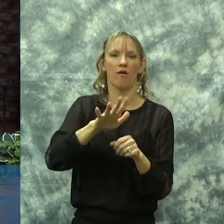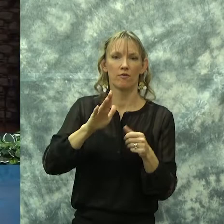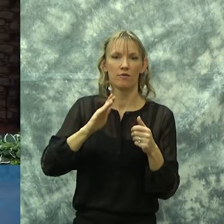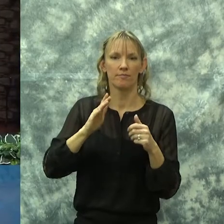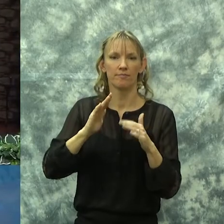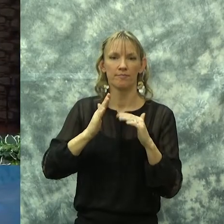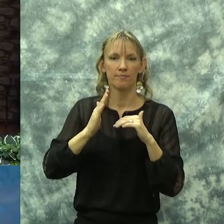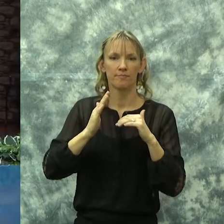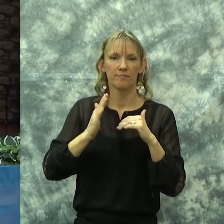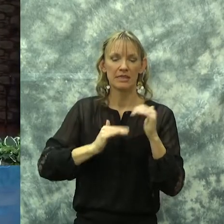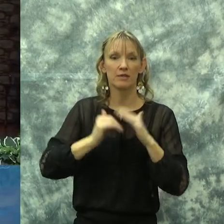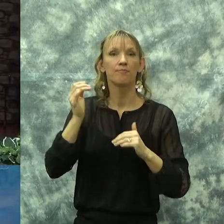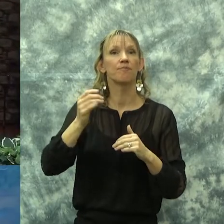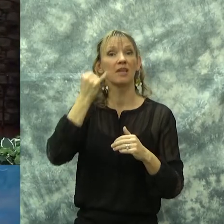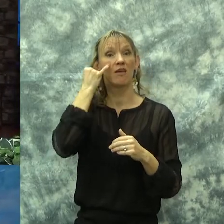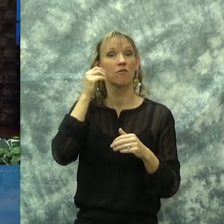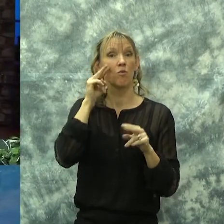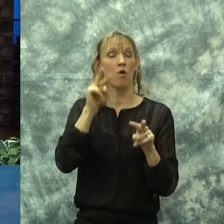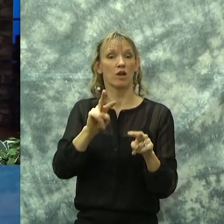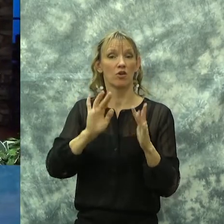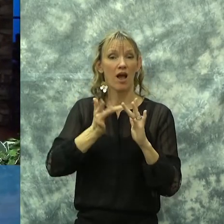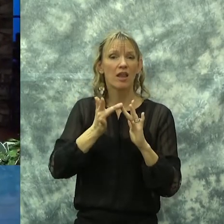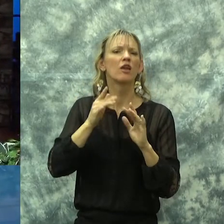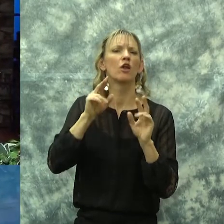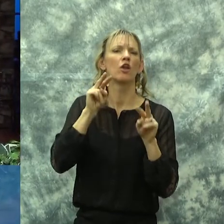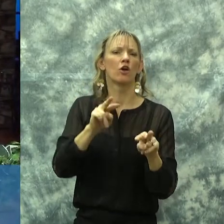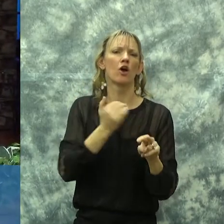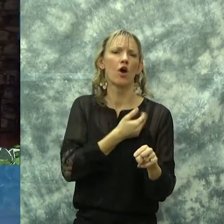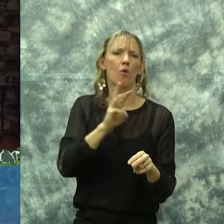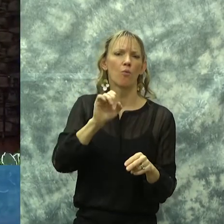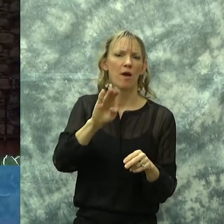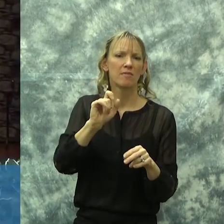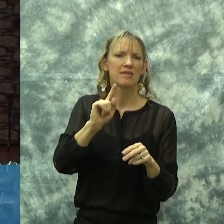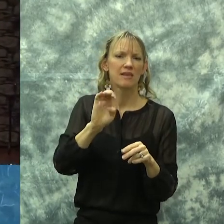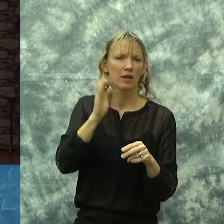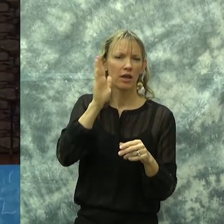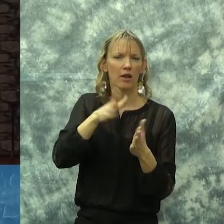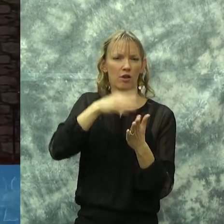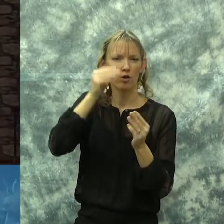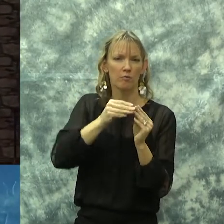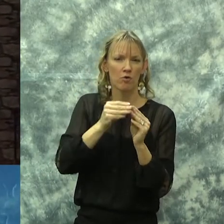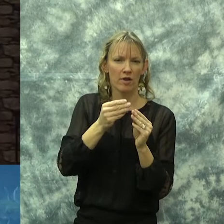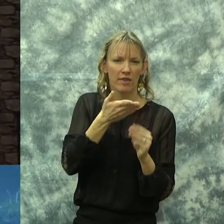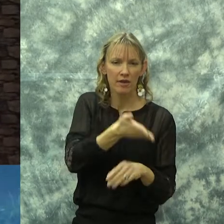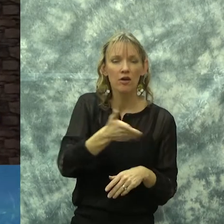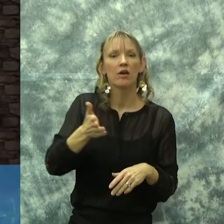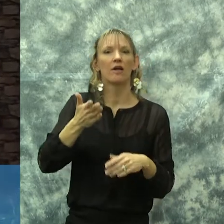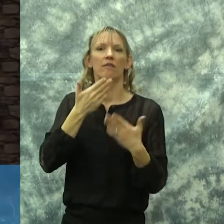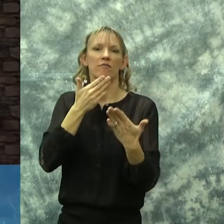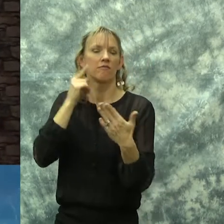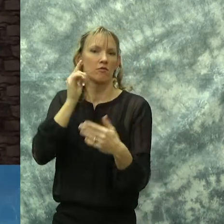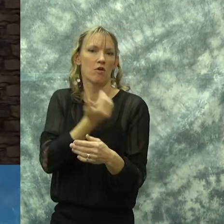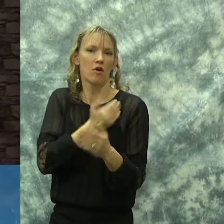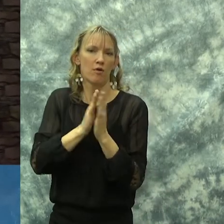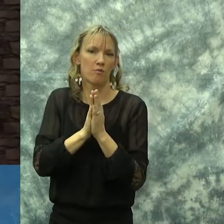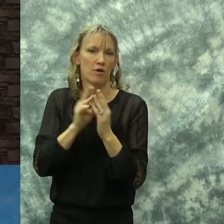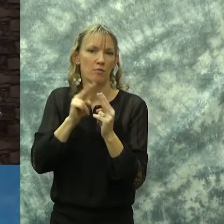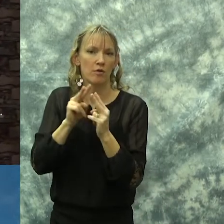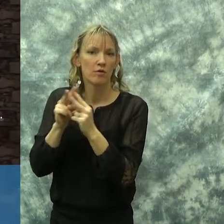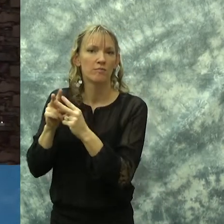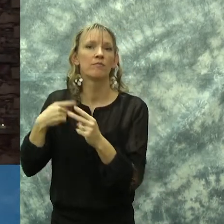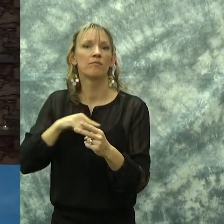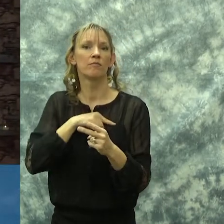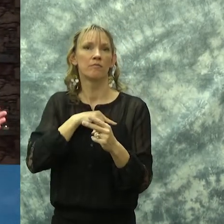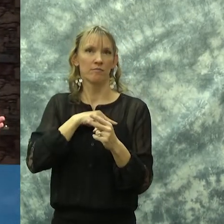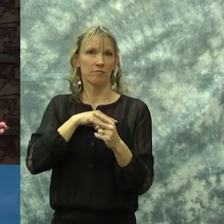online, check out milehighchurch.org and you can learn more about us there. We're so grateful for all of our incredible practitioner prayer partners as